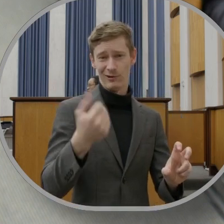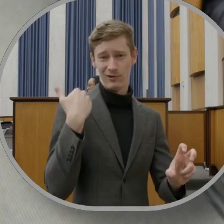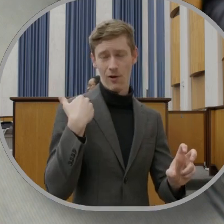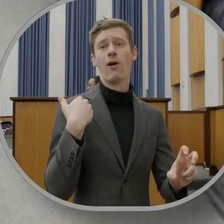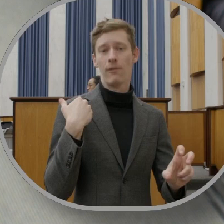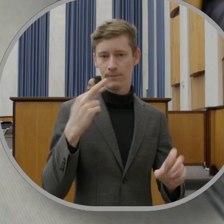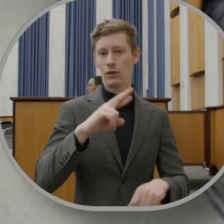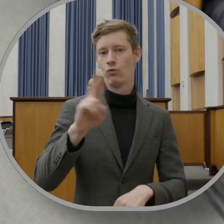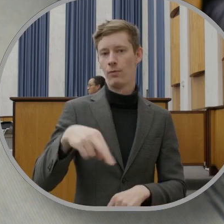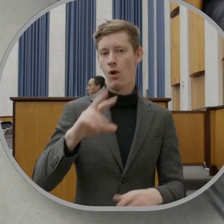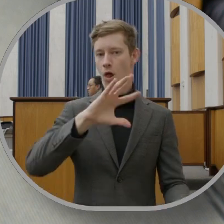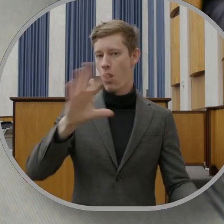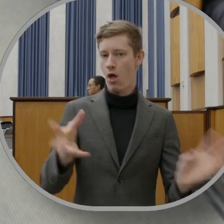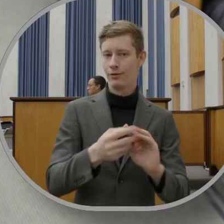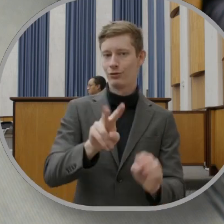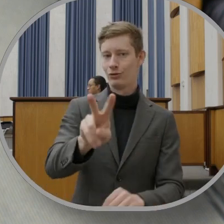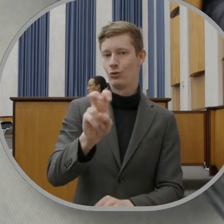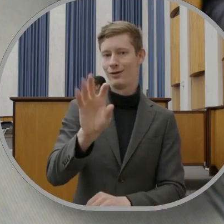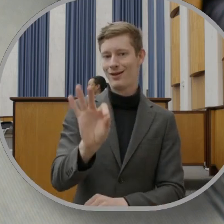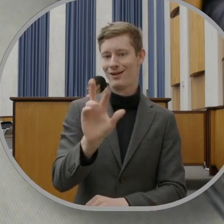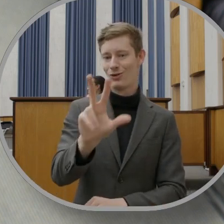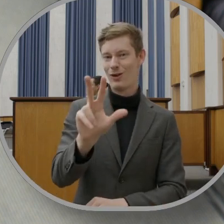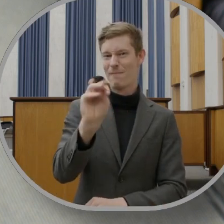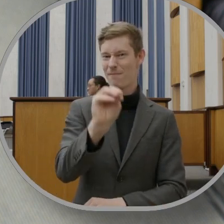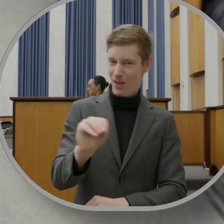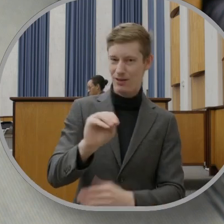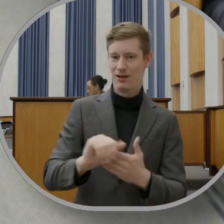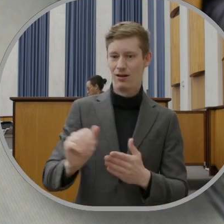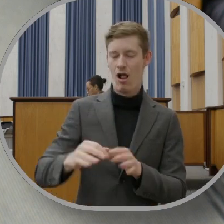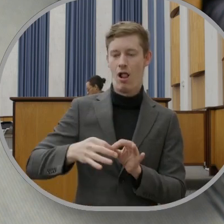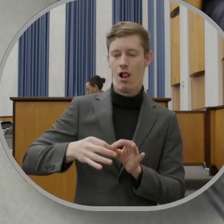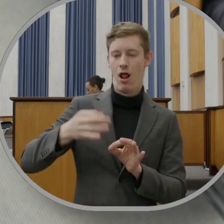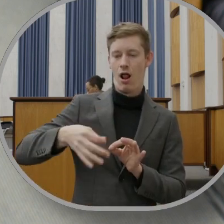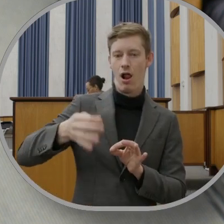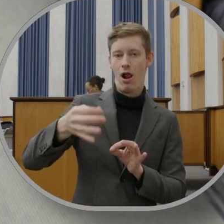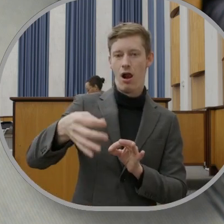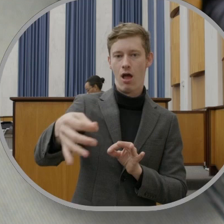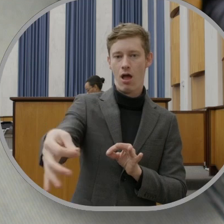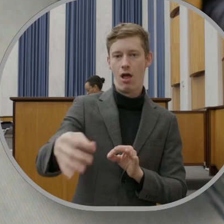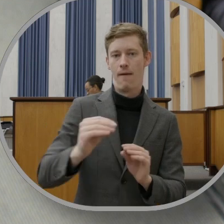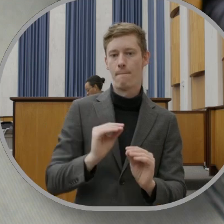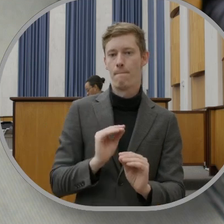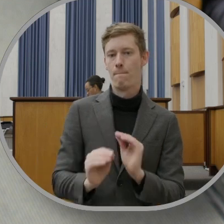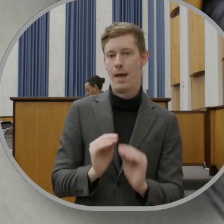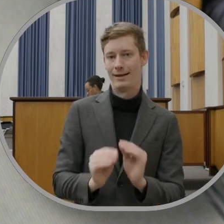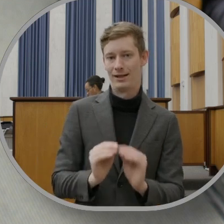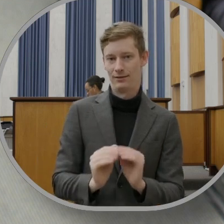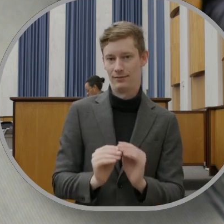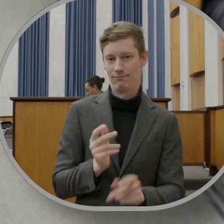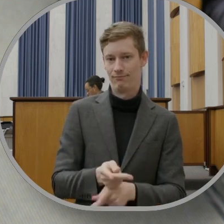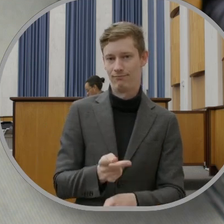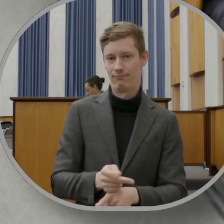than $293 million in deferred capital maintenance. My fellow Richmonders, we